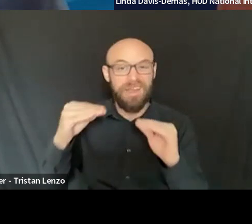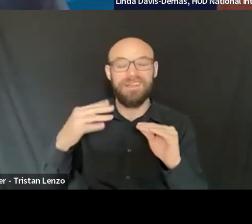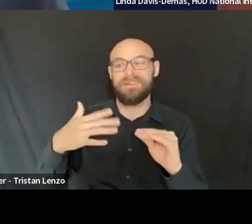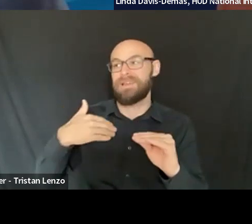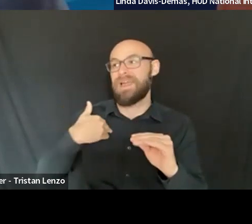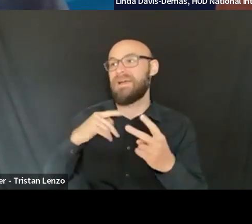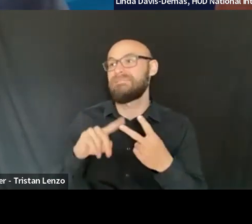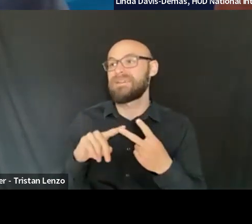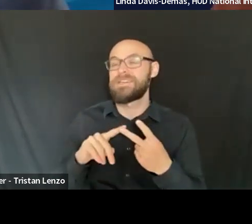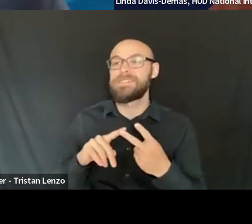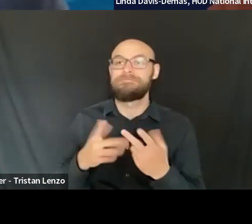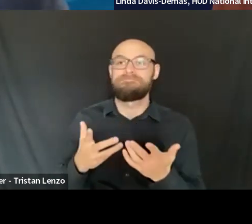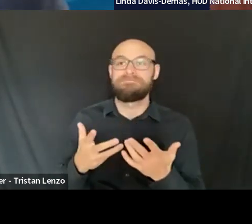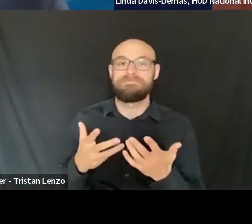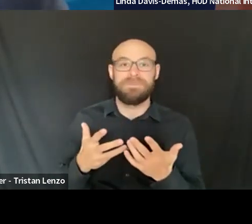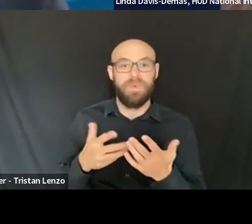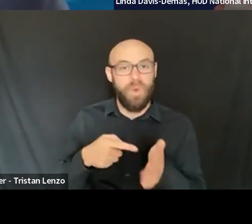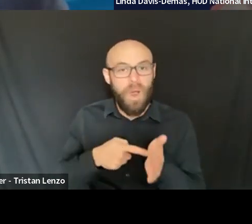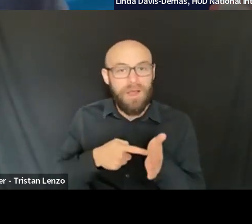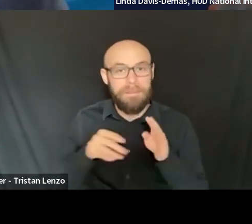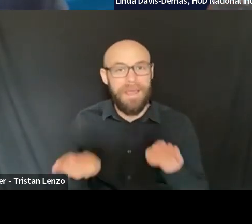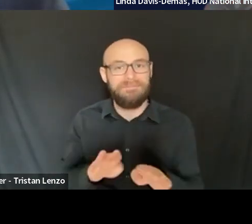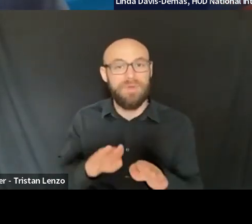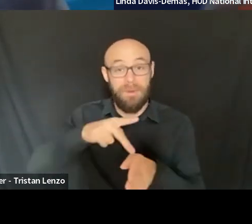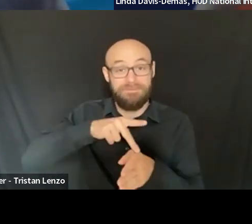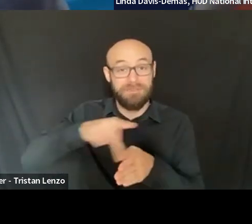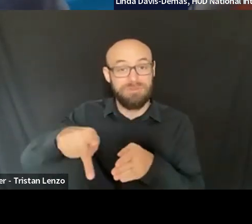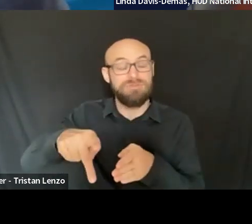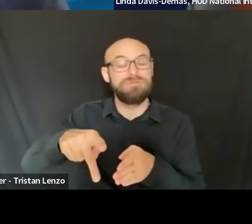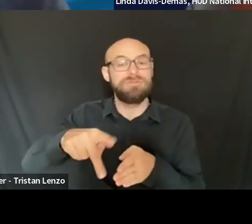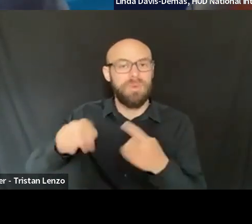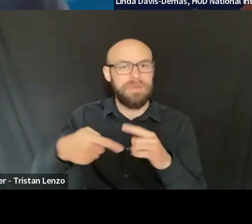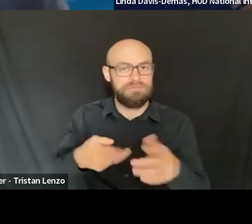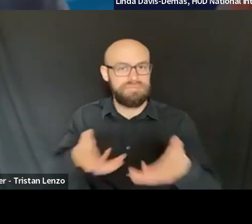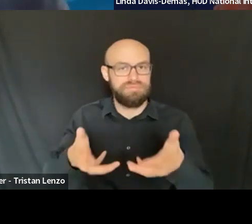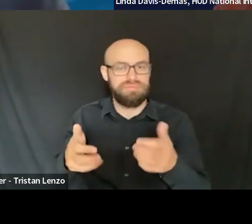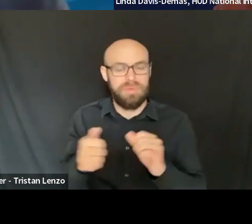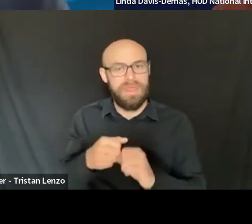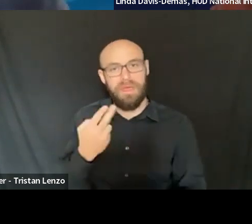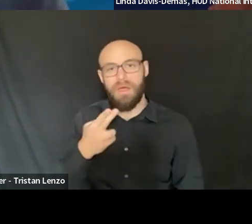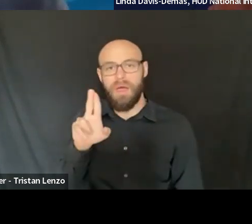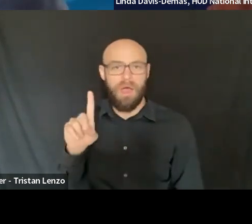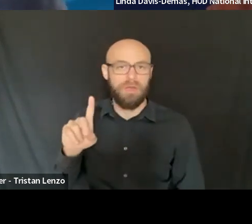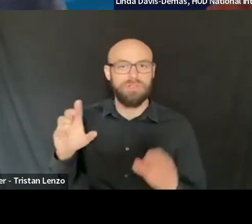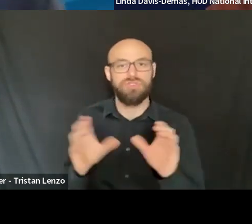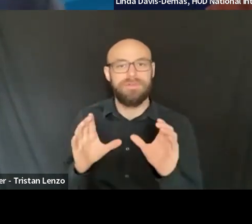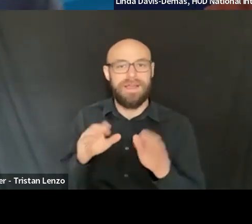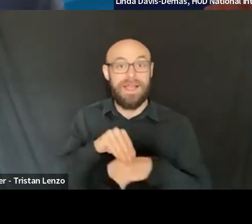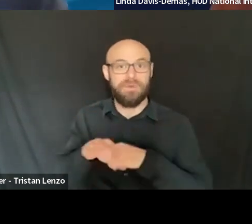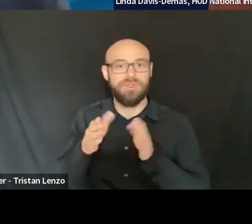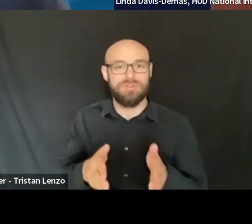certain level of professionalism that you can expect when you're dealing with a HUD certified housing